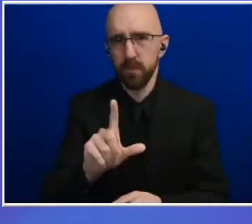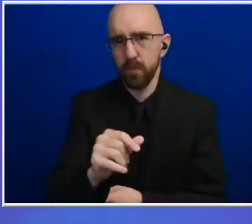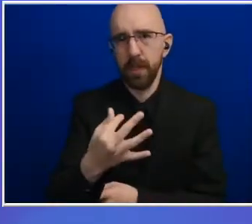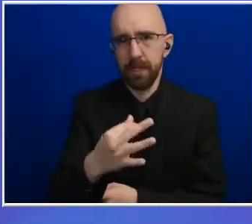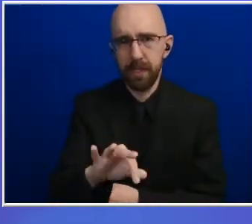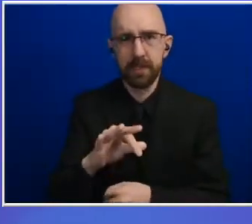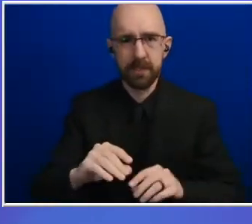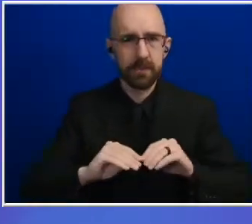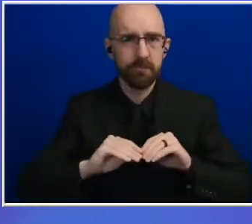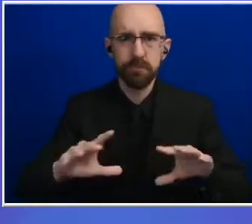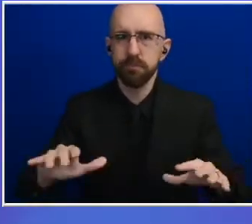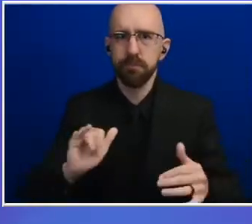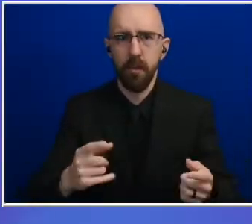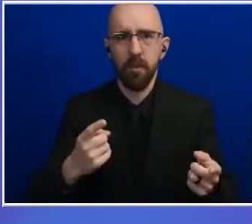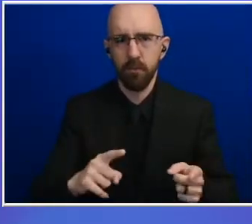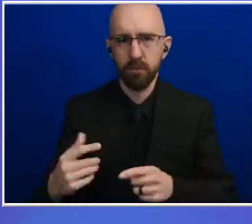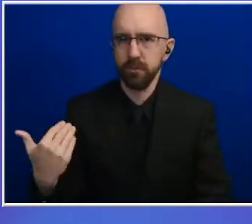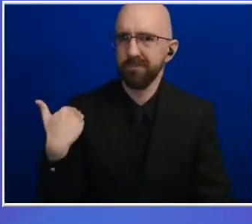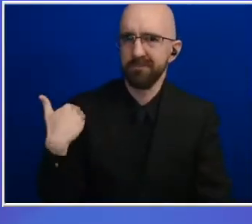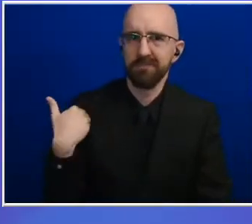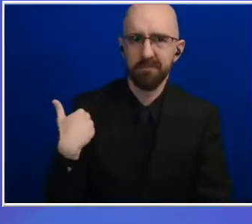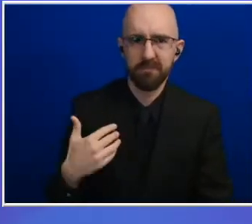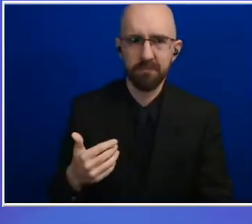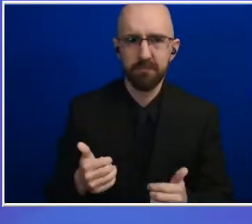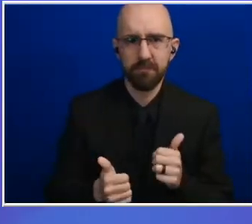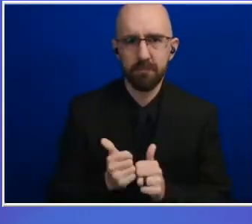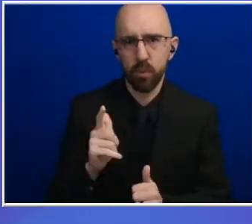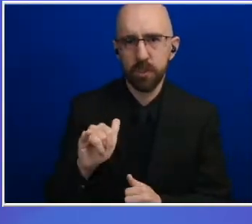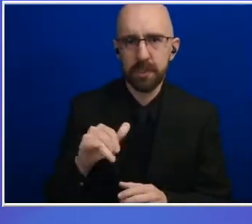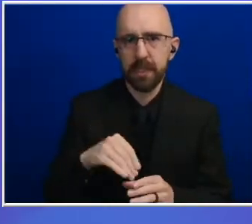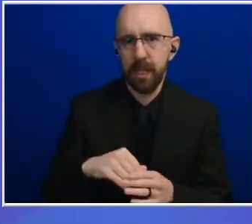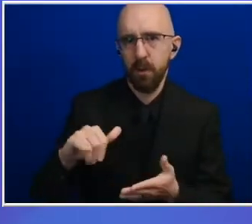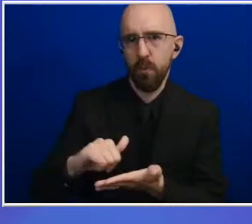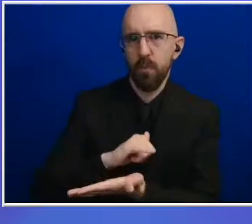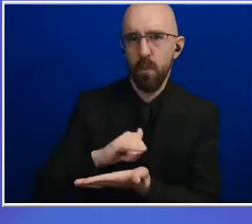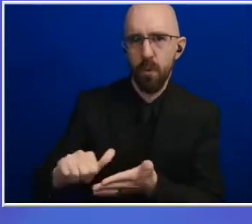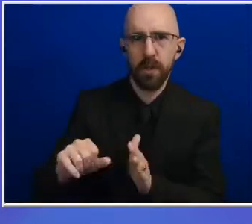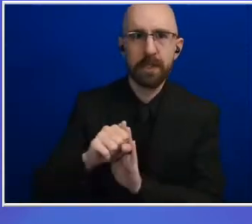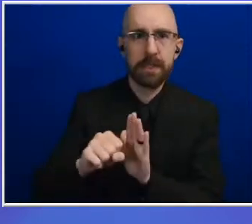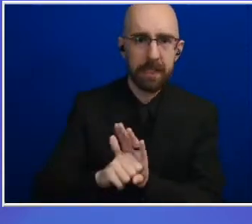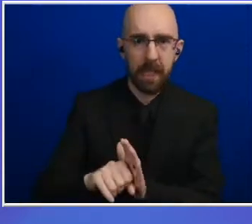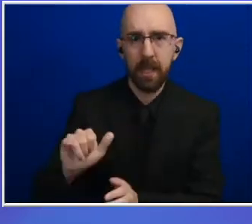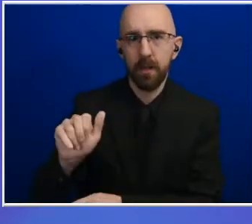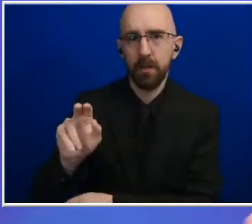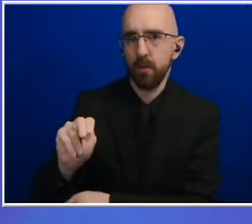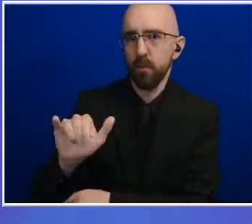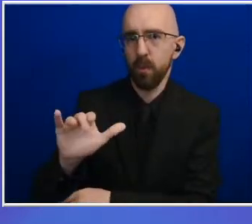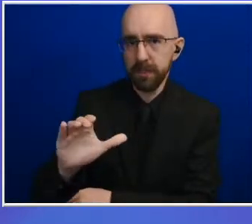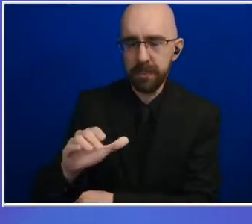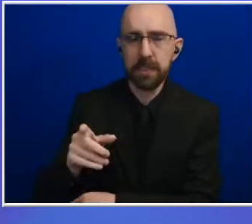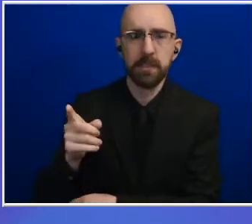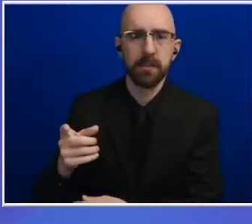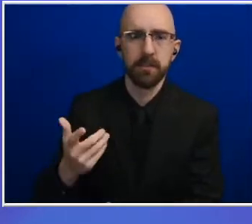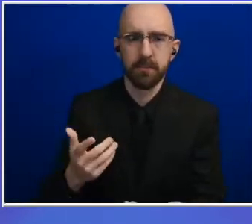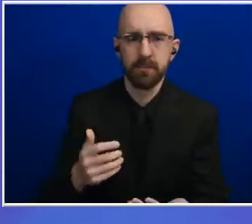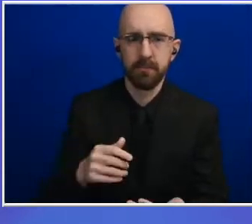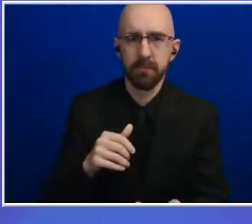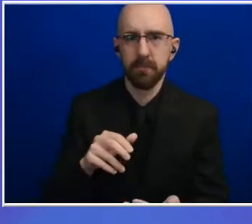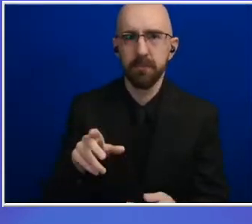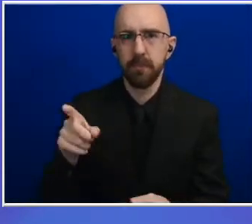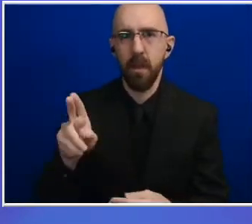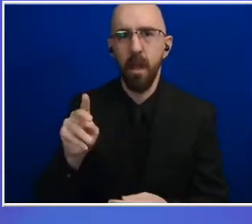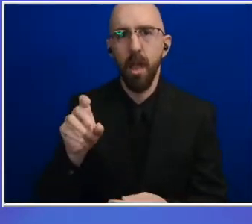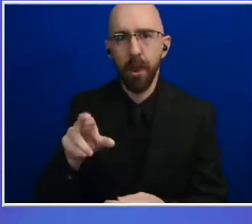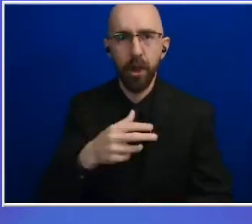occurred primarily in New York State, New York City, in an under-immunized community. And so